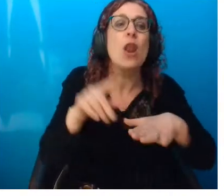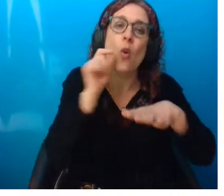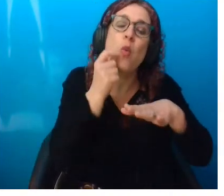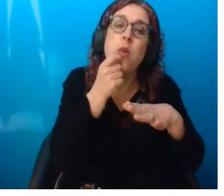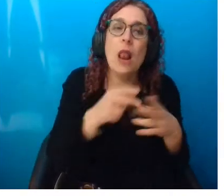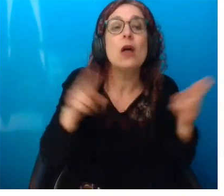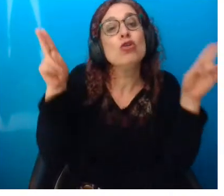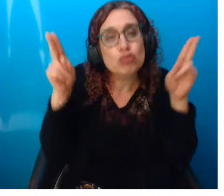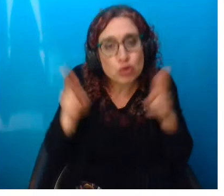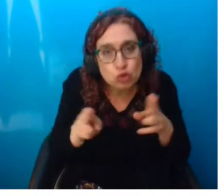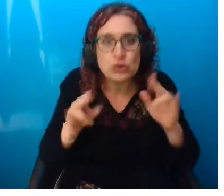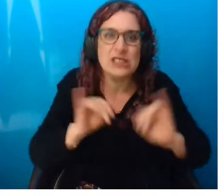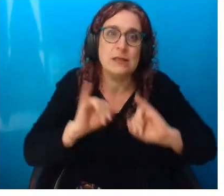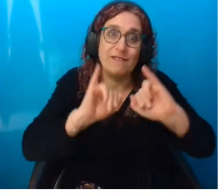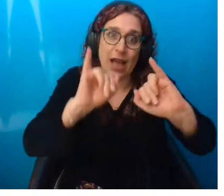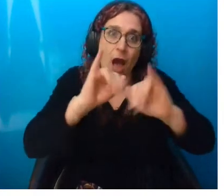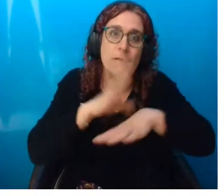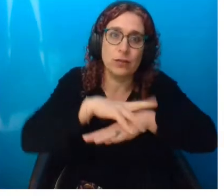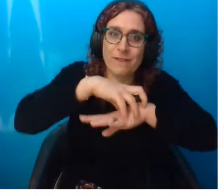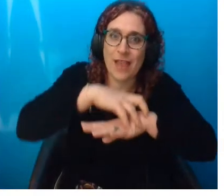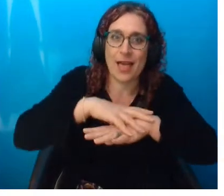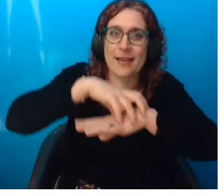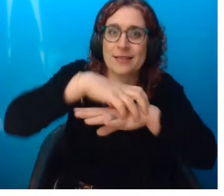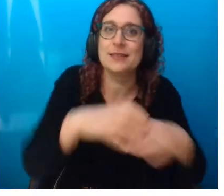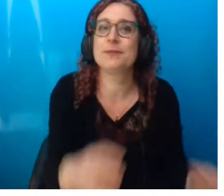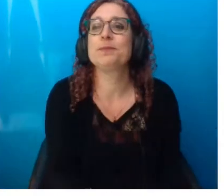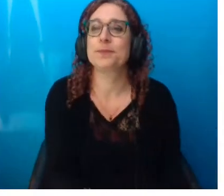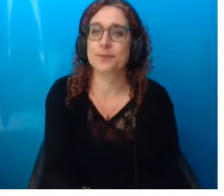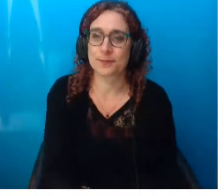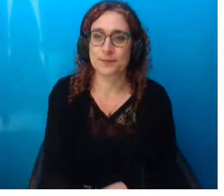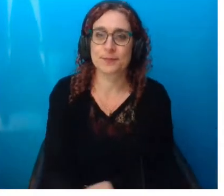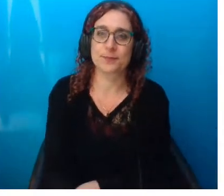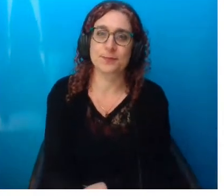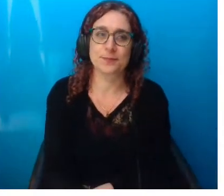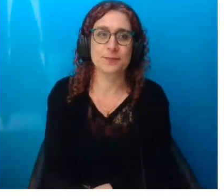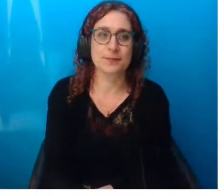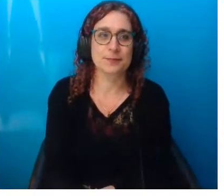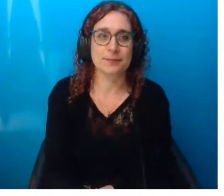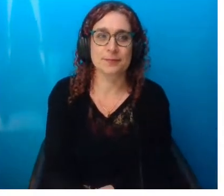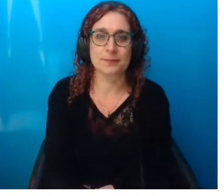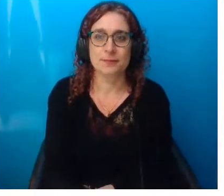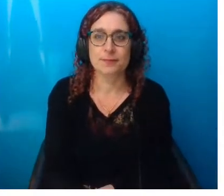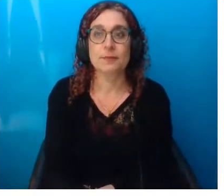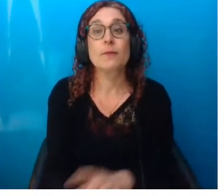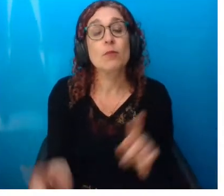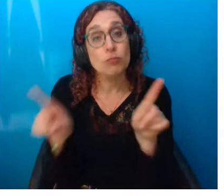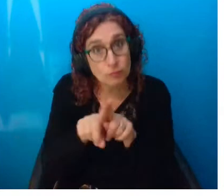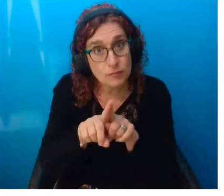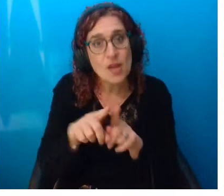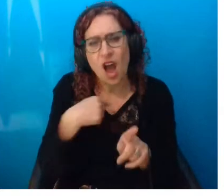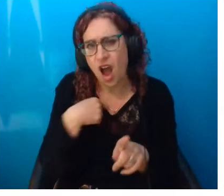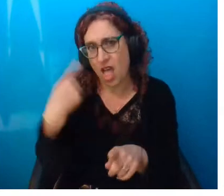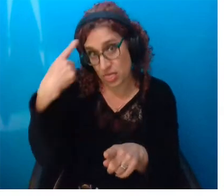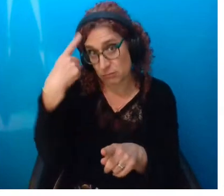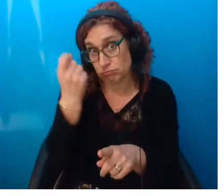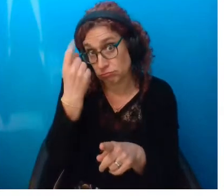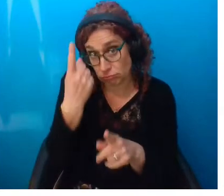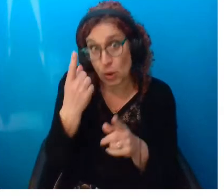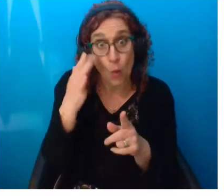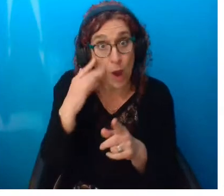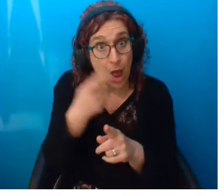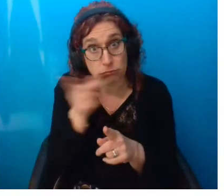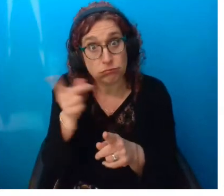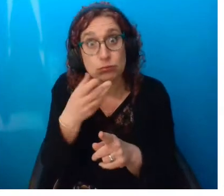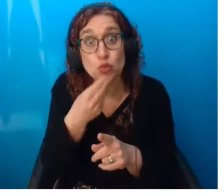and severity of flares. The other thing that I do suggest to individuals when they're using tacrolimus